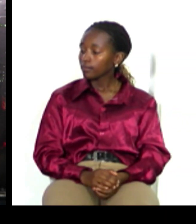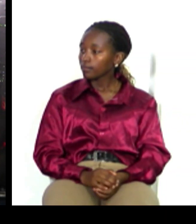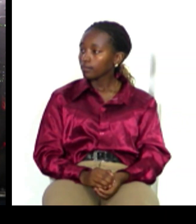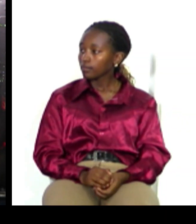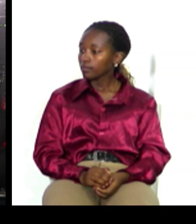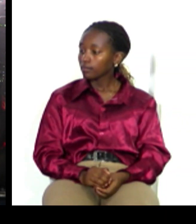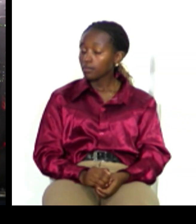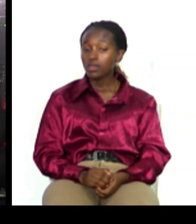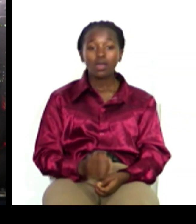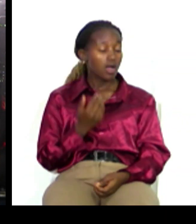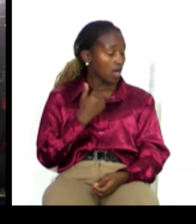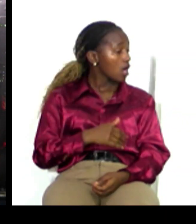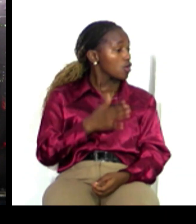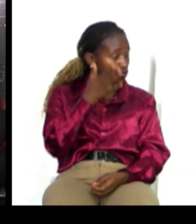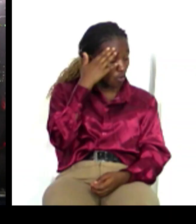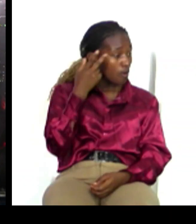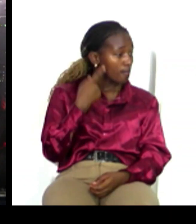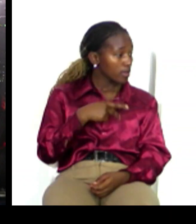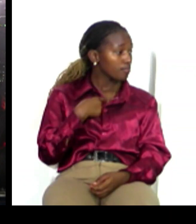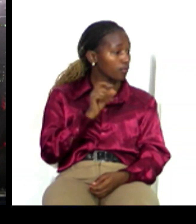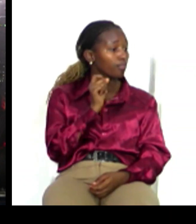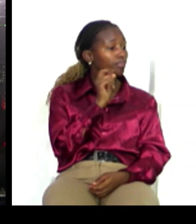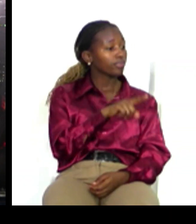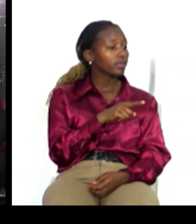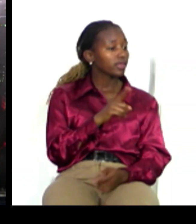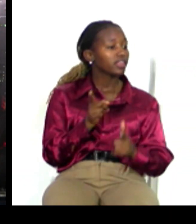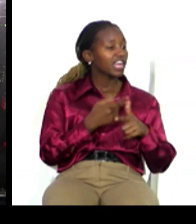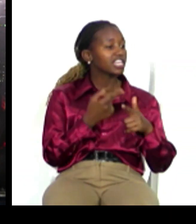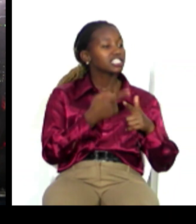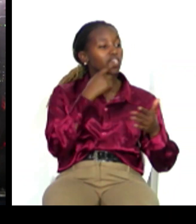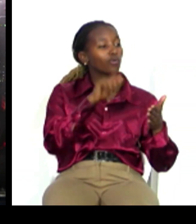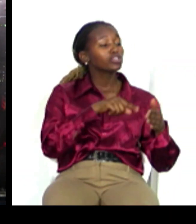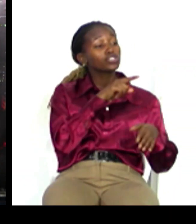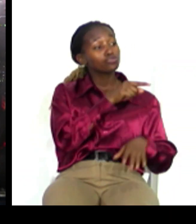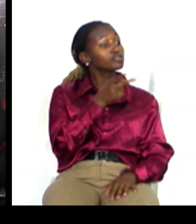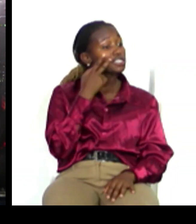0111980384 right now and said, Jonah, I'm sure haukuona.